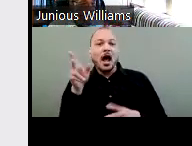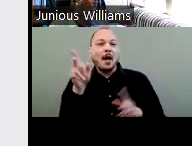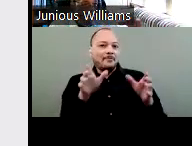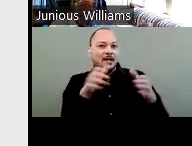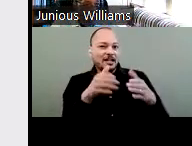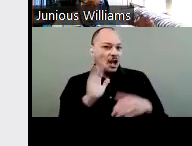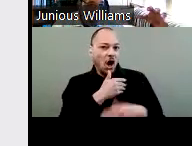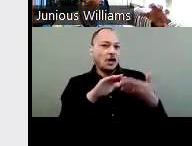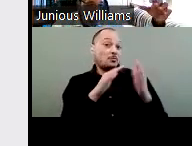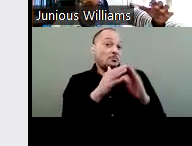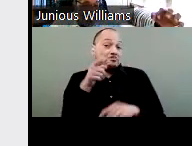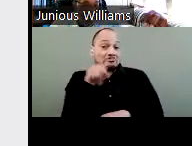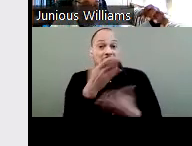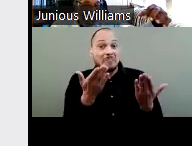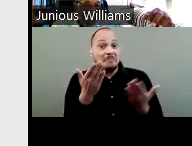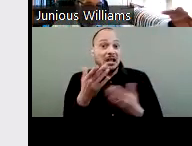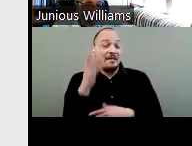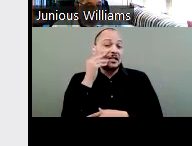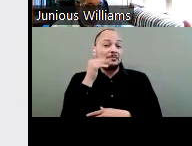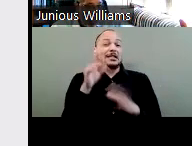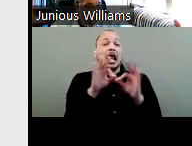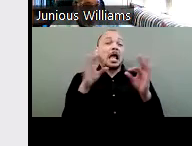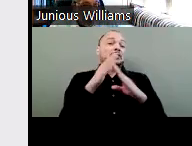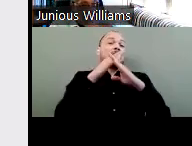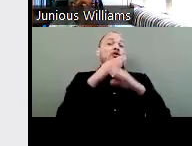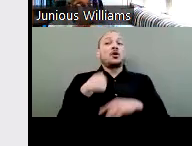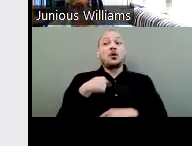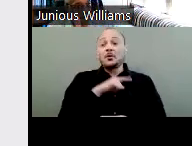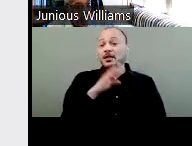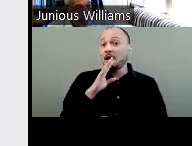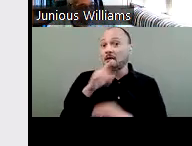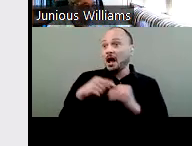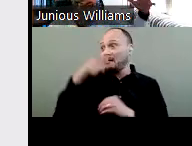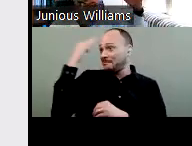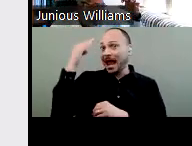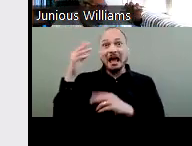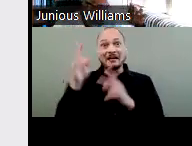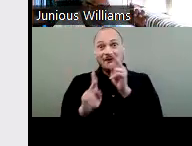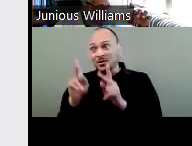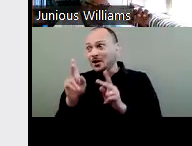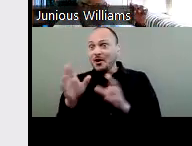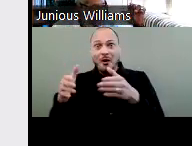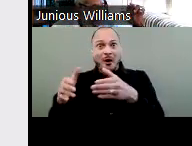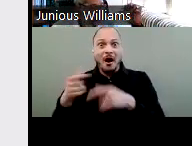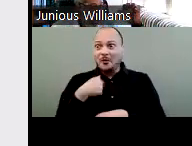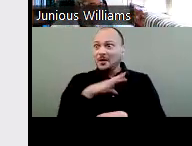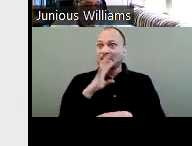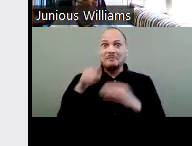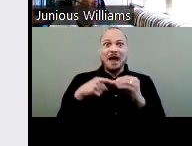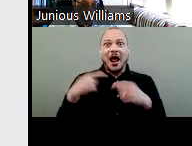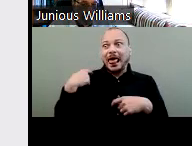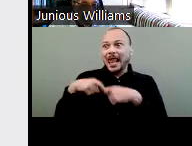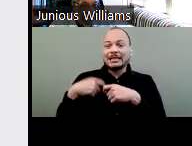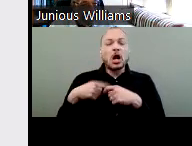who may be experiencing language barriers? Are we talking about Black folks, or are we talking about Latino